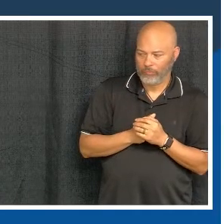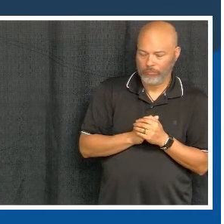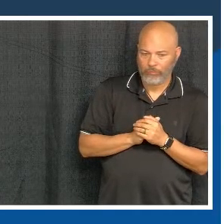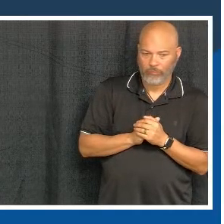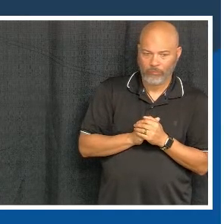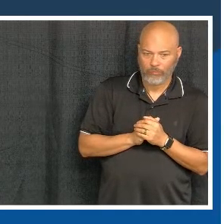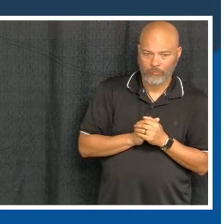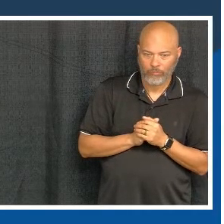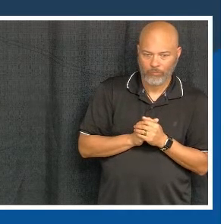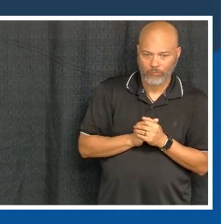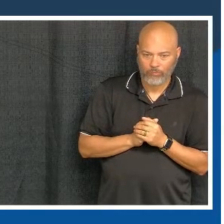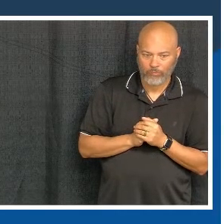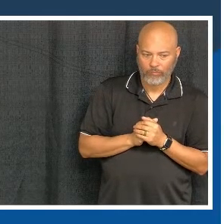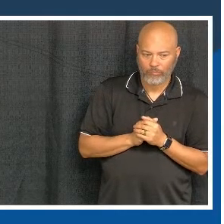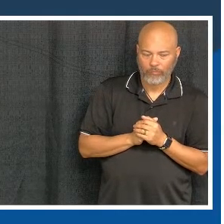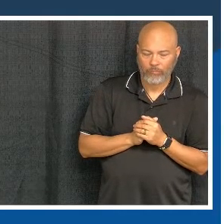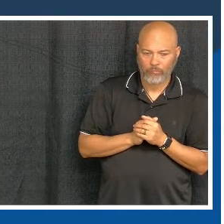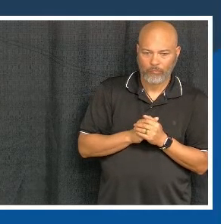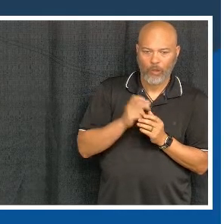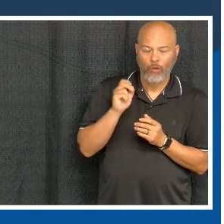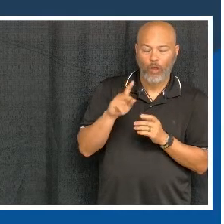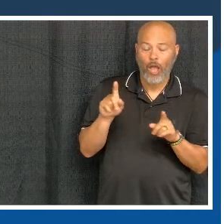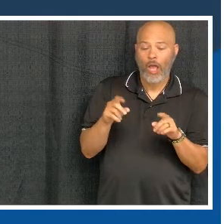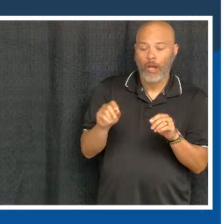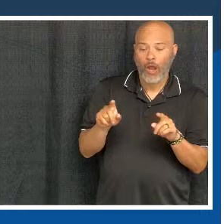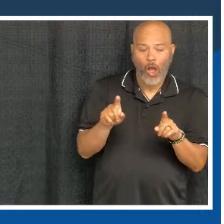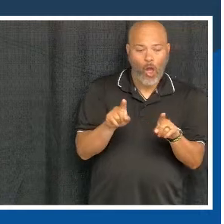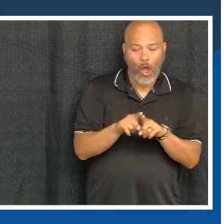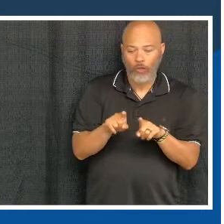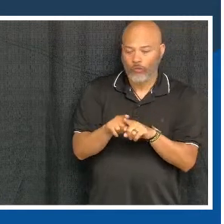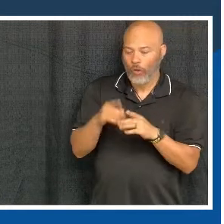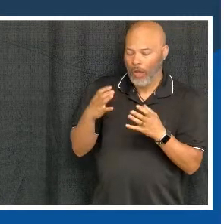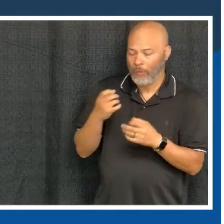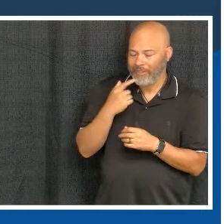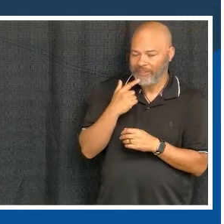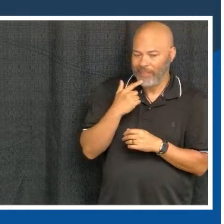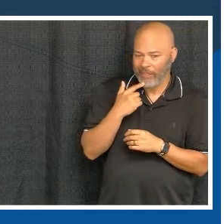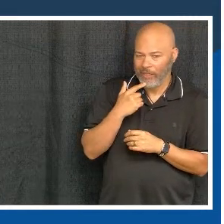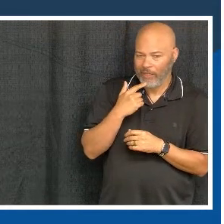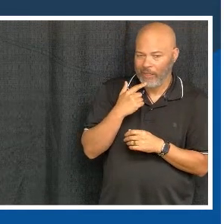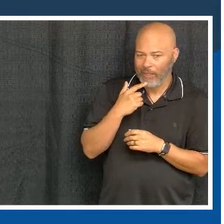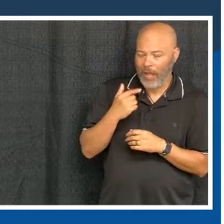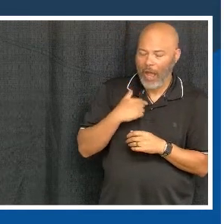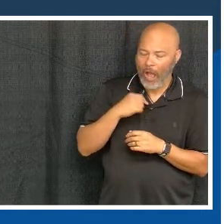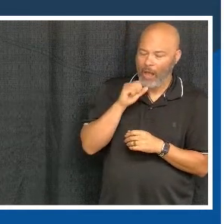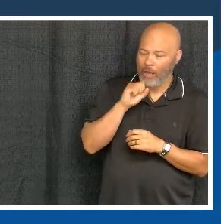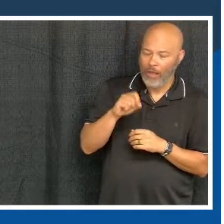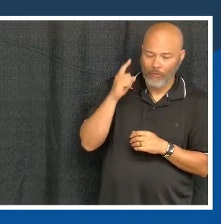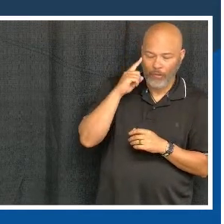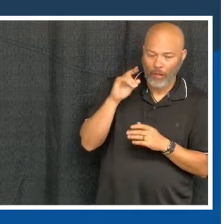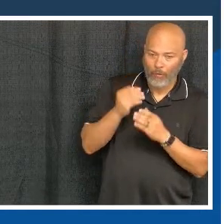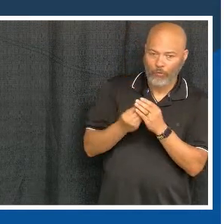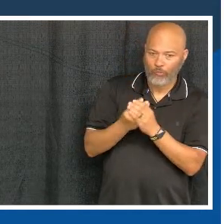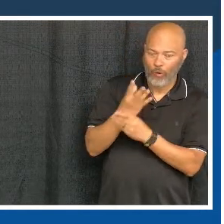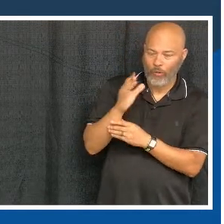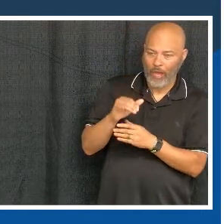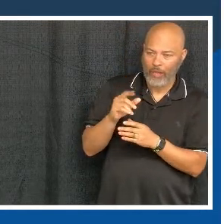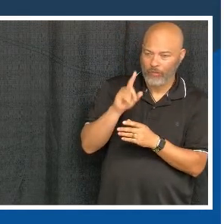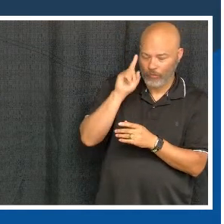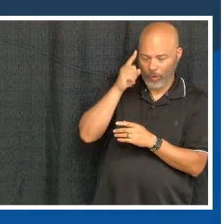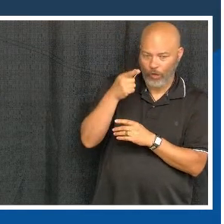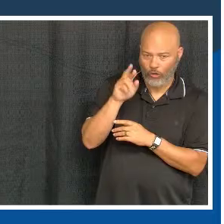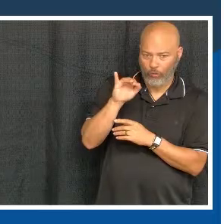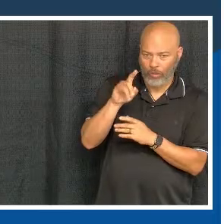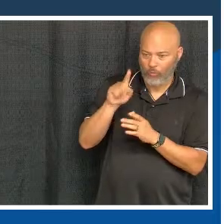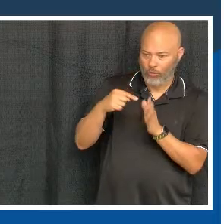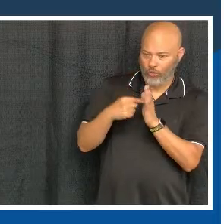at the customer level. Okay, and also I want to say I love the thought of growing that smart grid, especially when you